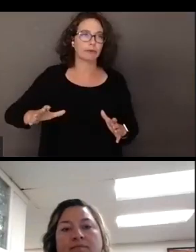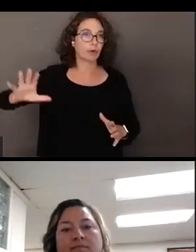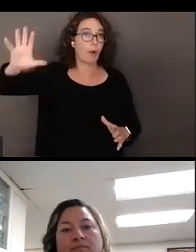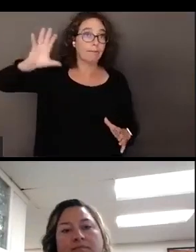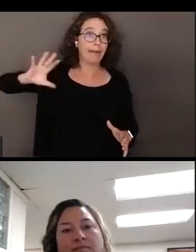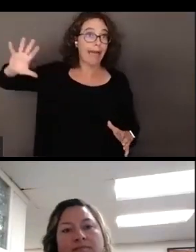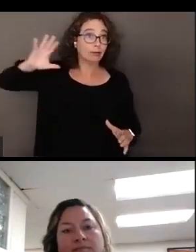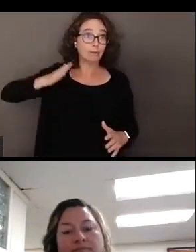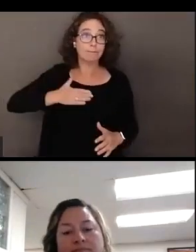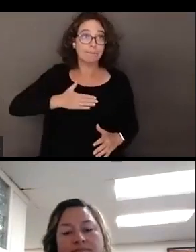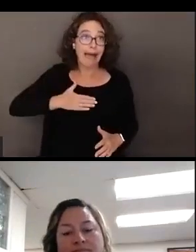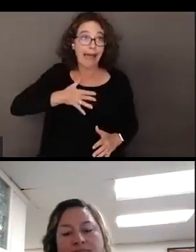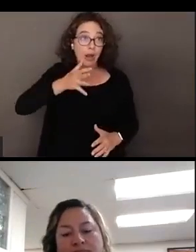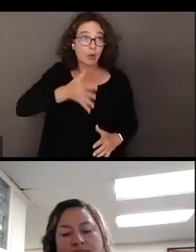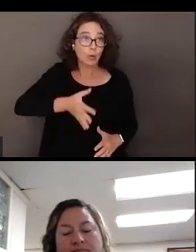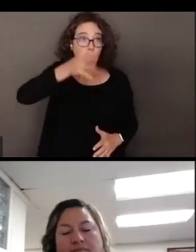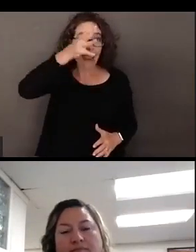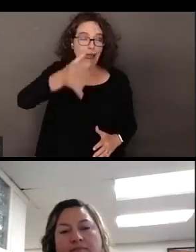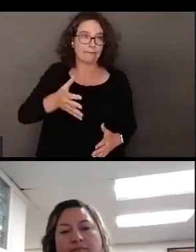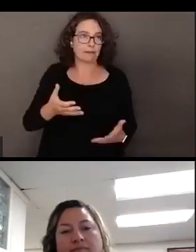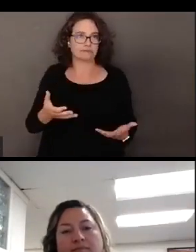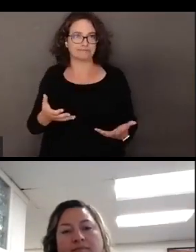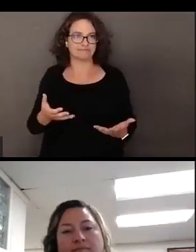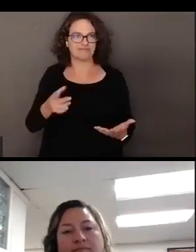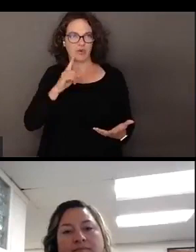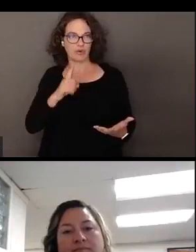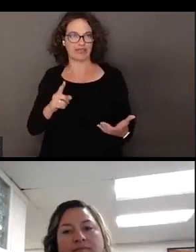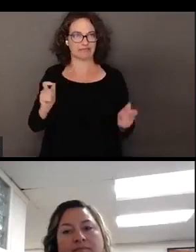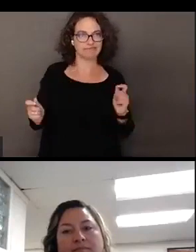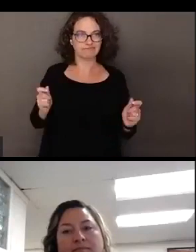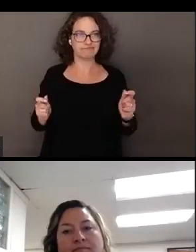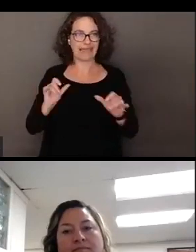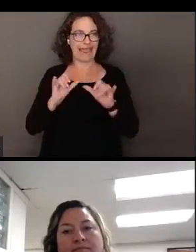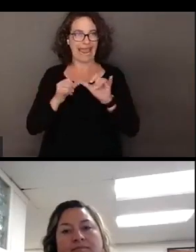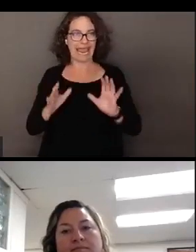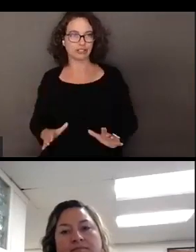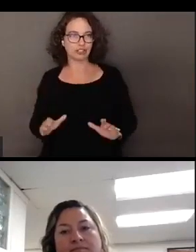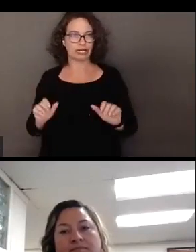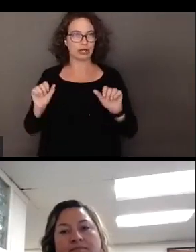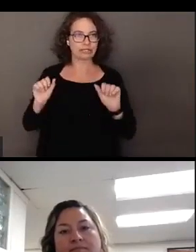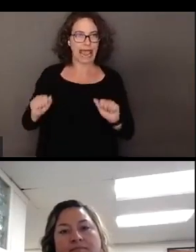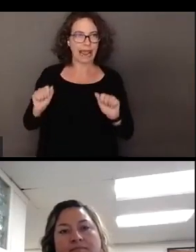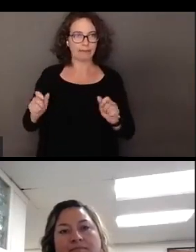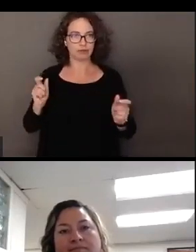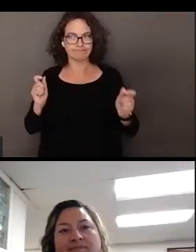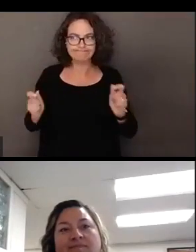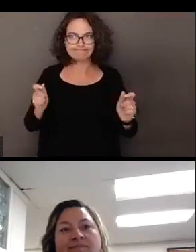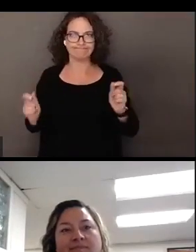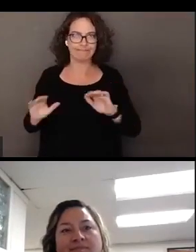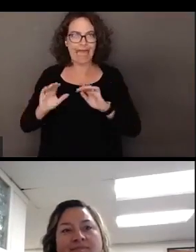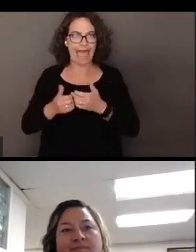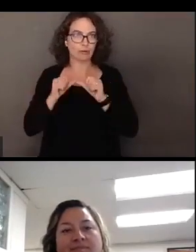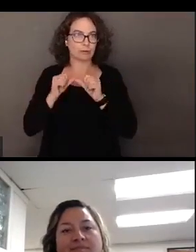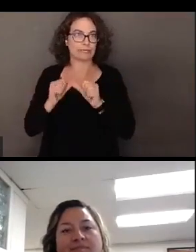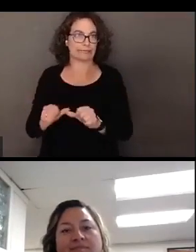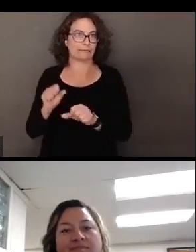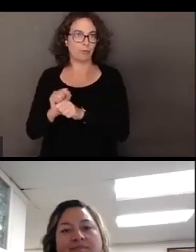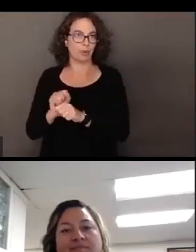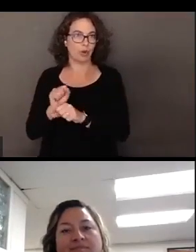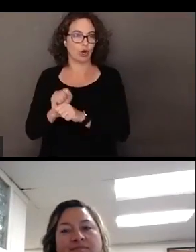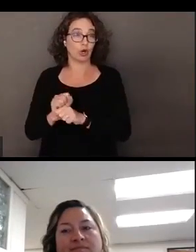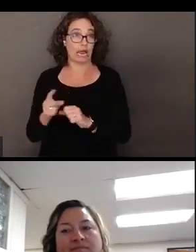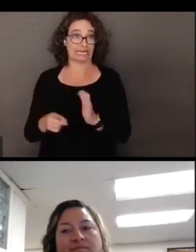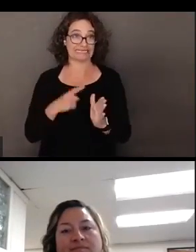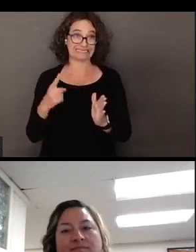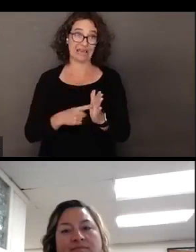were kind of ad hoc engineers and able to cobble whatever they need to keep the job going. And sometimes you do that with your